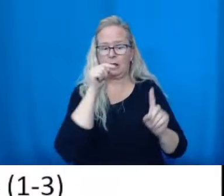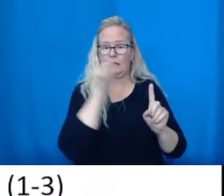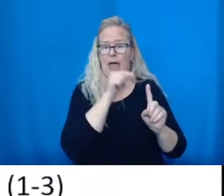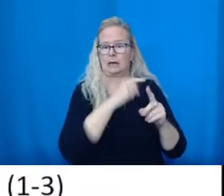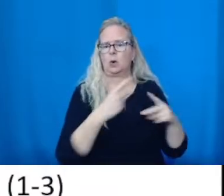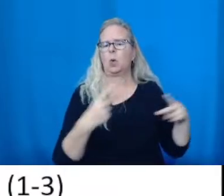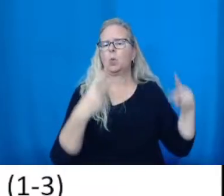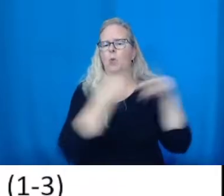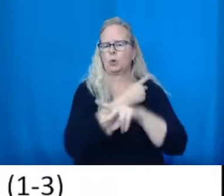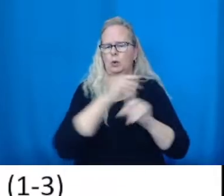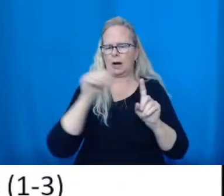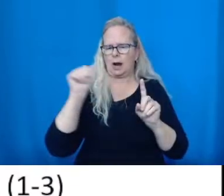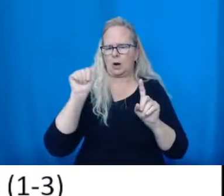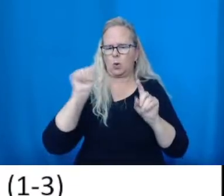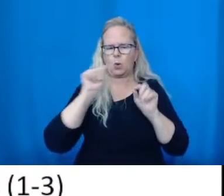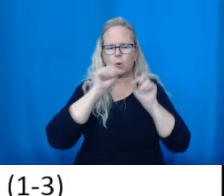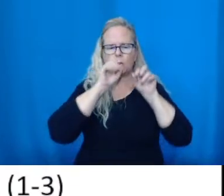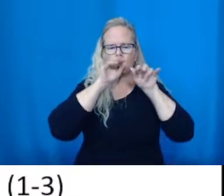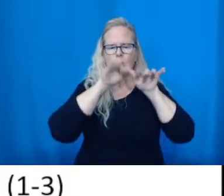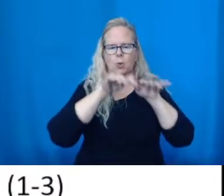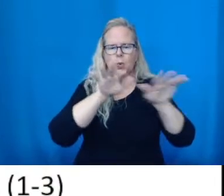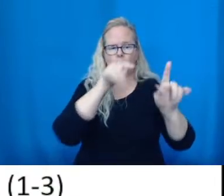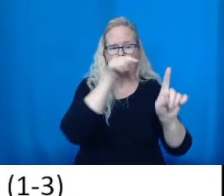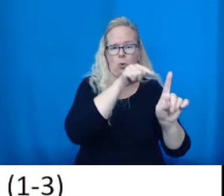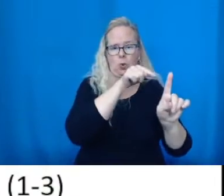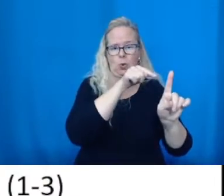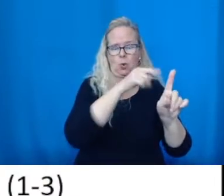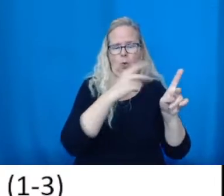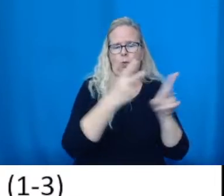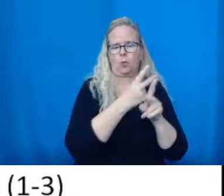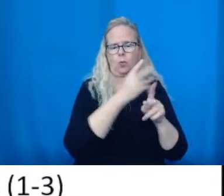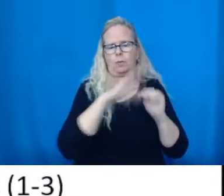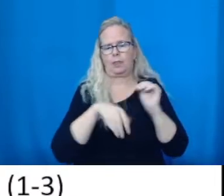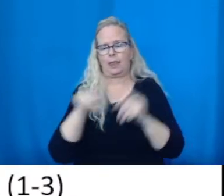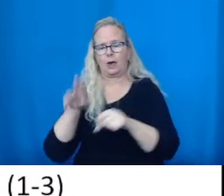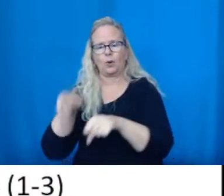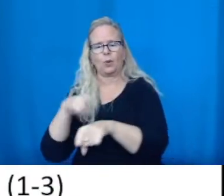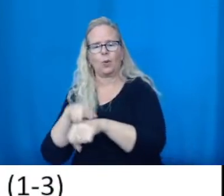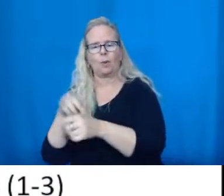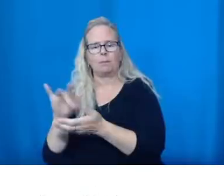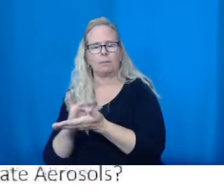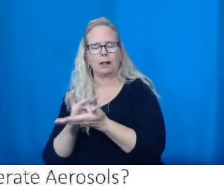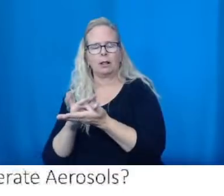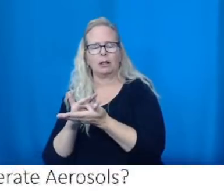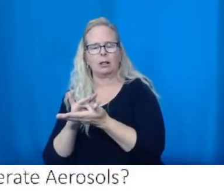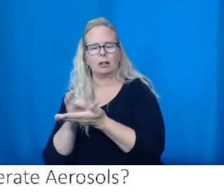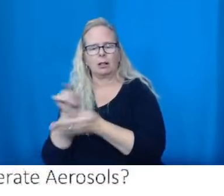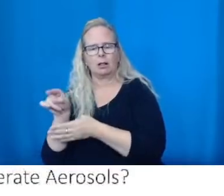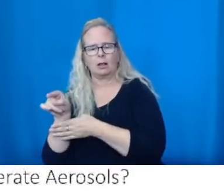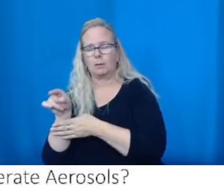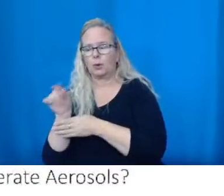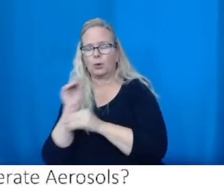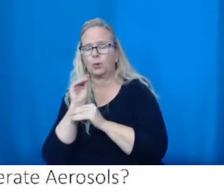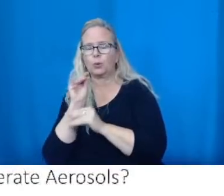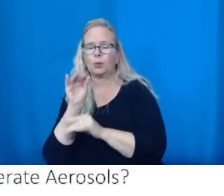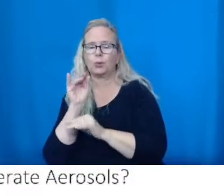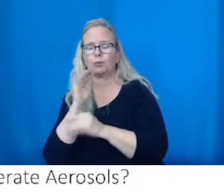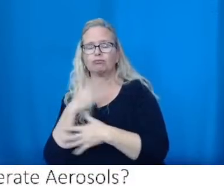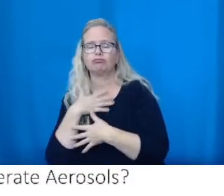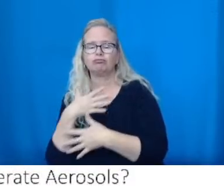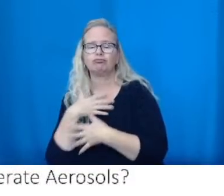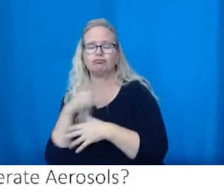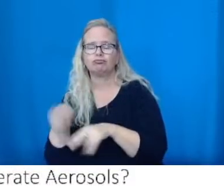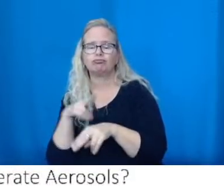means is that even without aerosol generating medical procedures, people can be producing a lot of aerosol. So we now